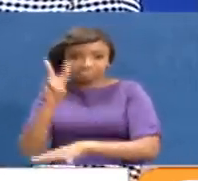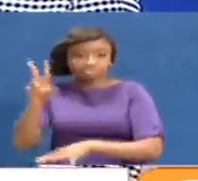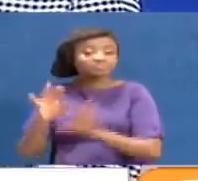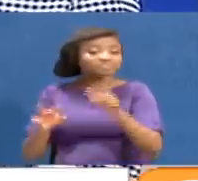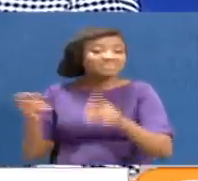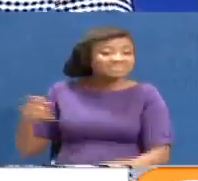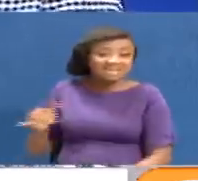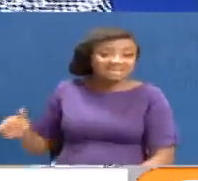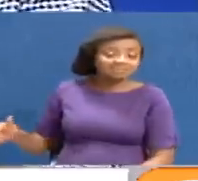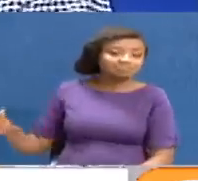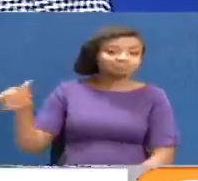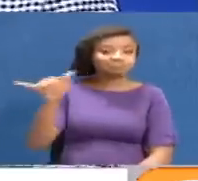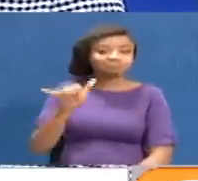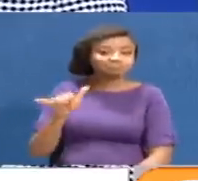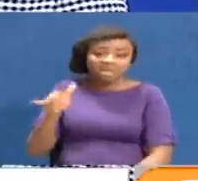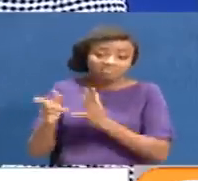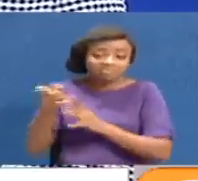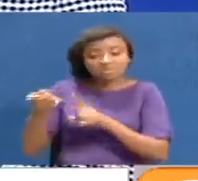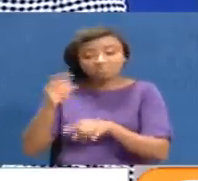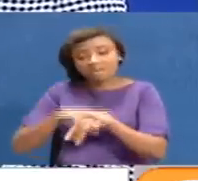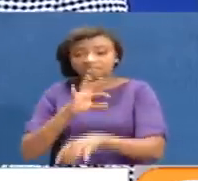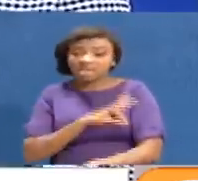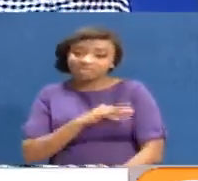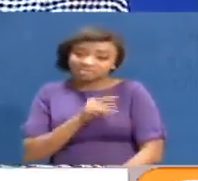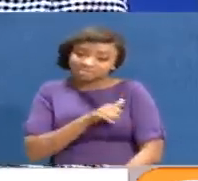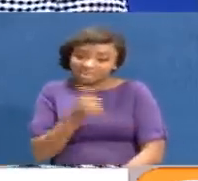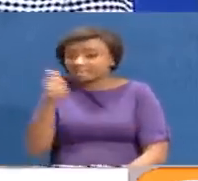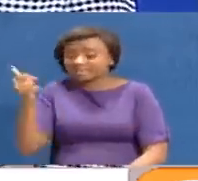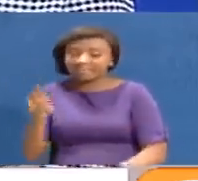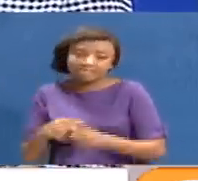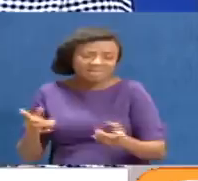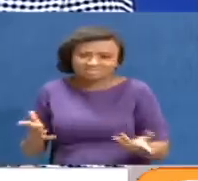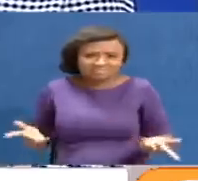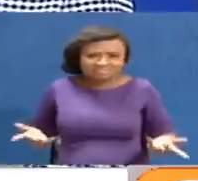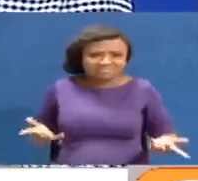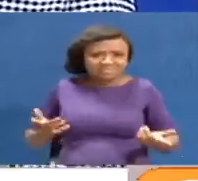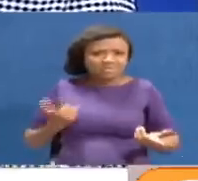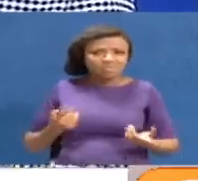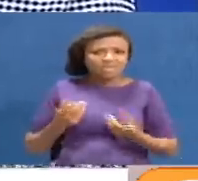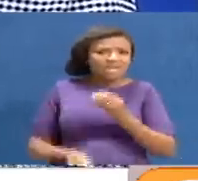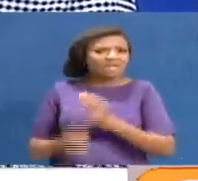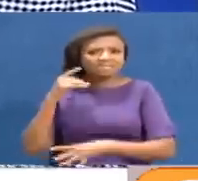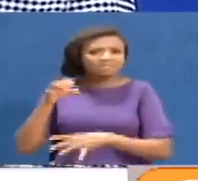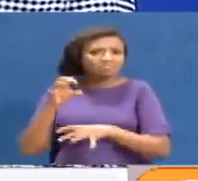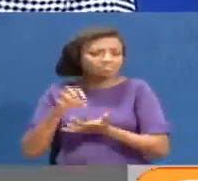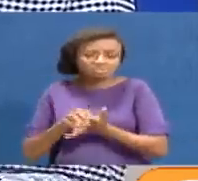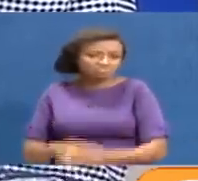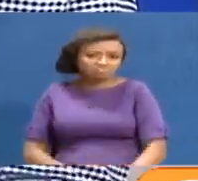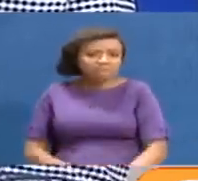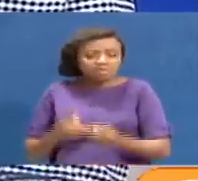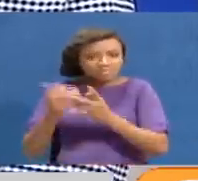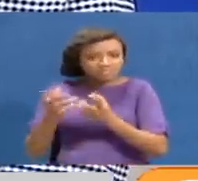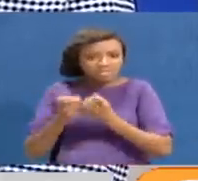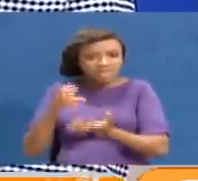is being by parliament. There may be a few allowances here and there, right? But we're not creating a position. But you actually need a position to coordinate work